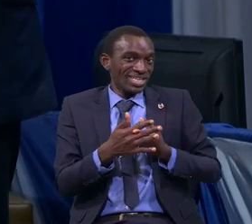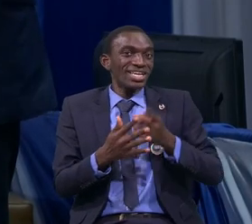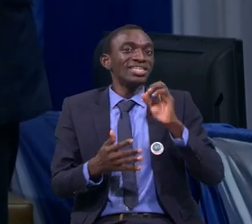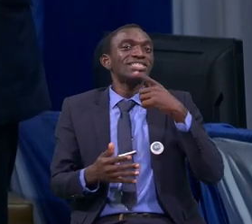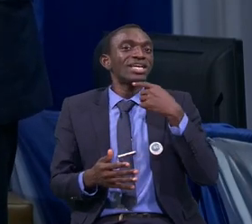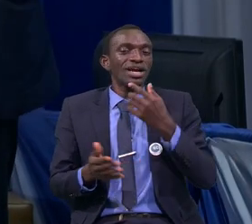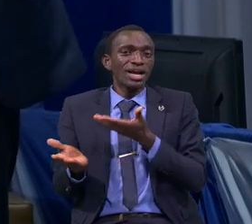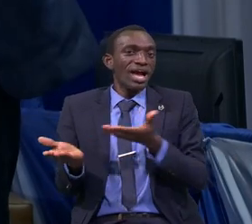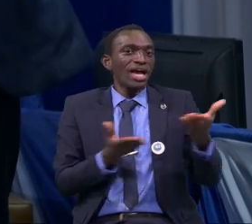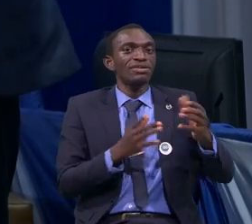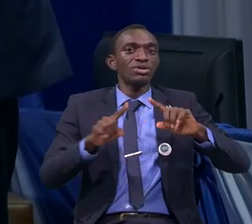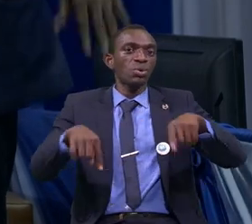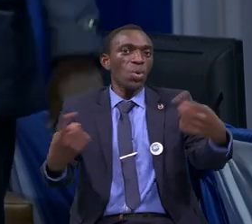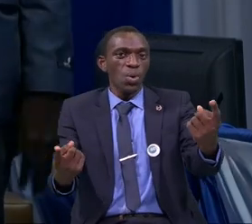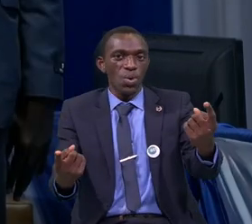today.